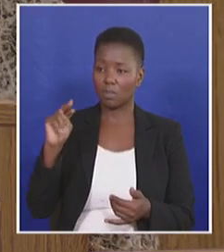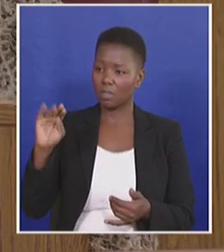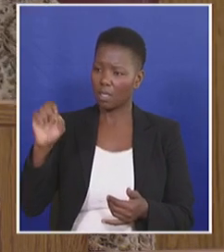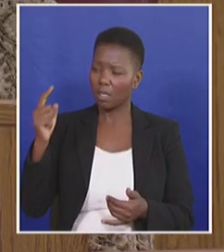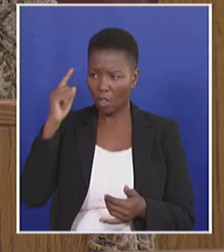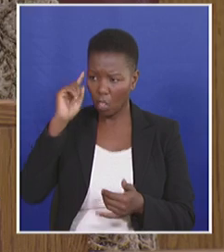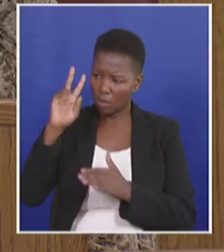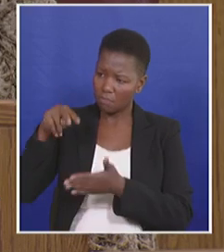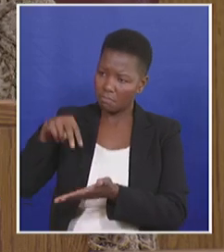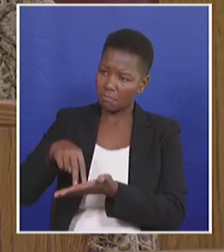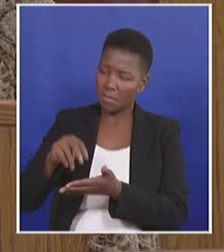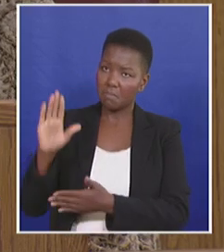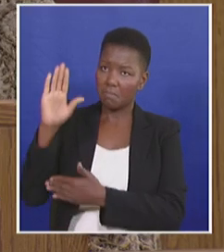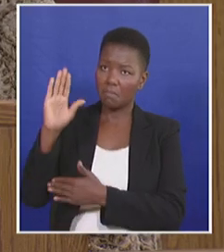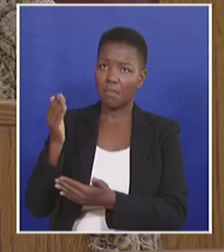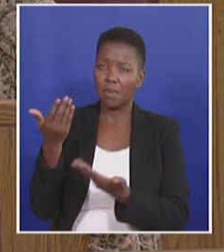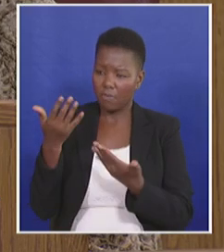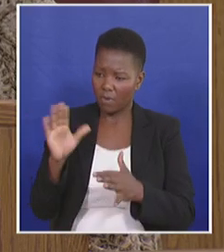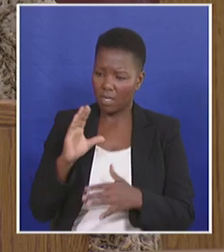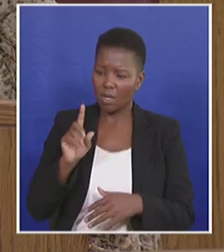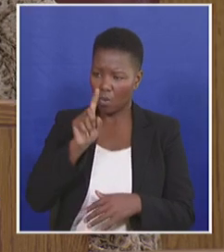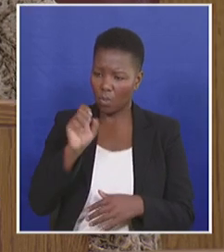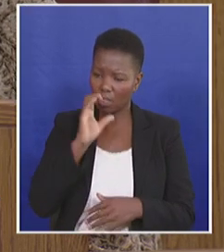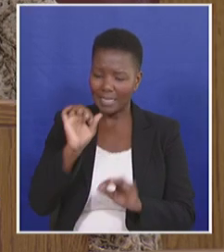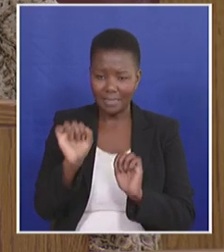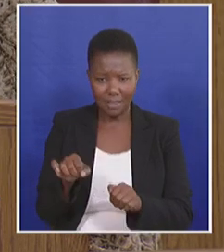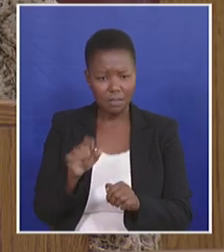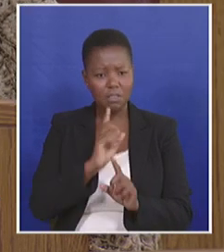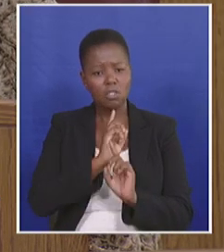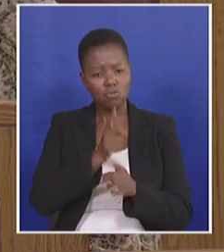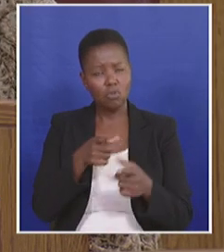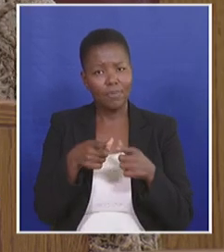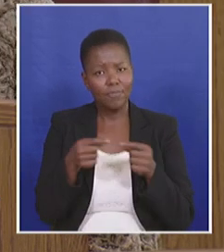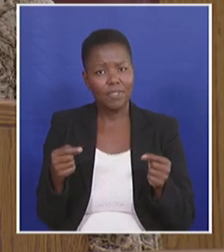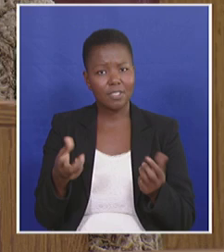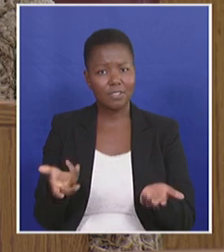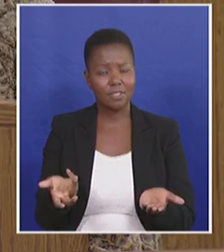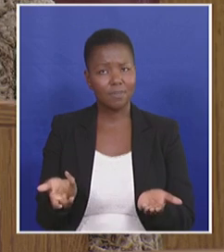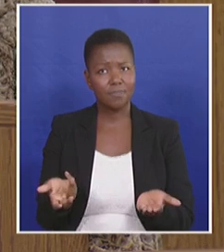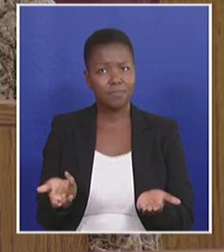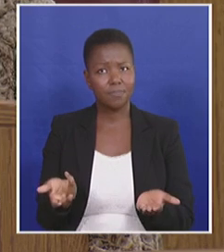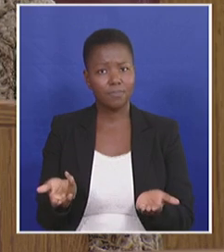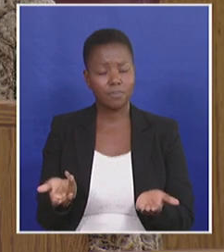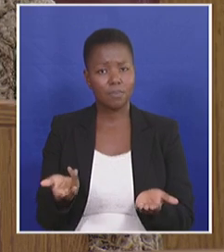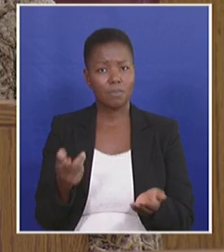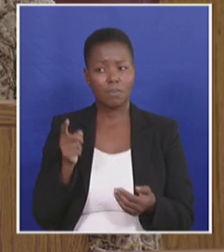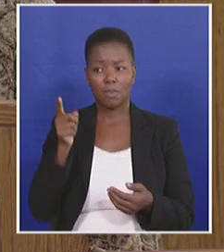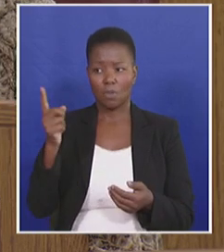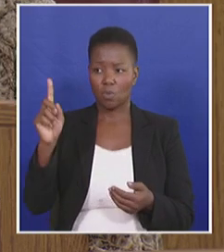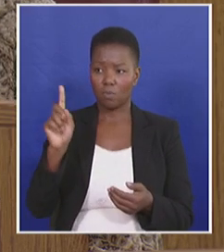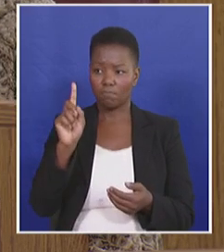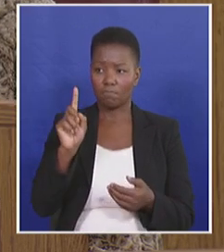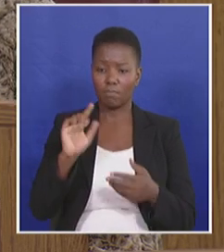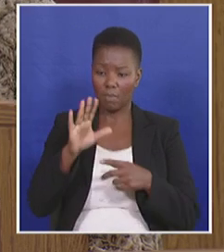thought you did pose the question, it was responded to. When you came in with